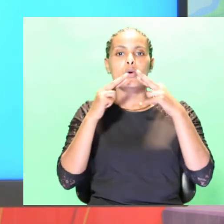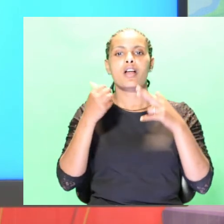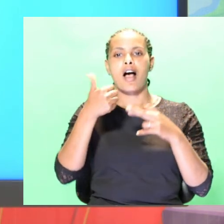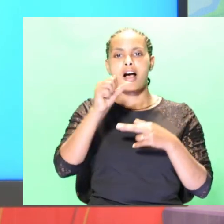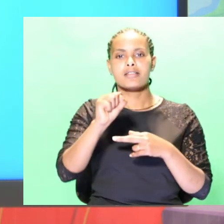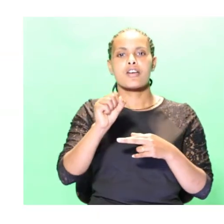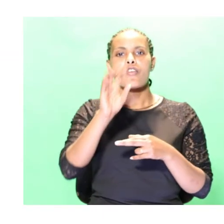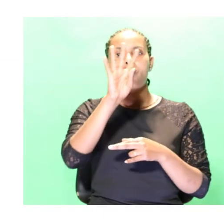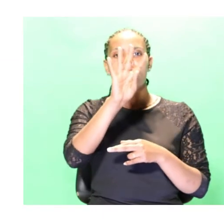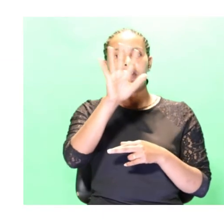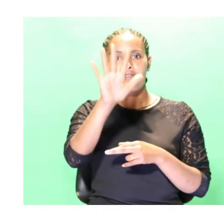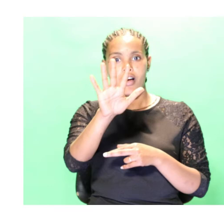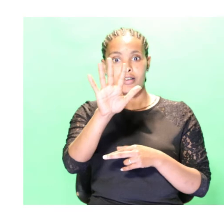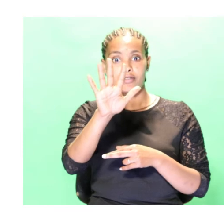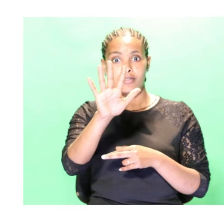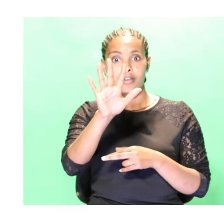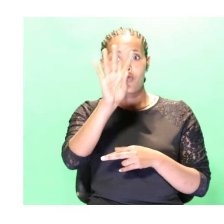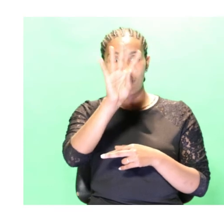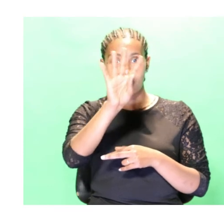as